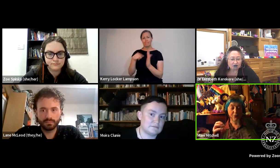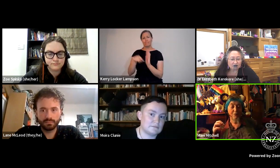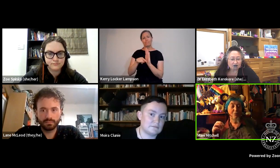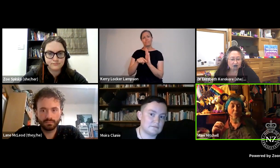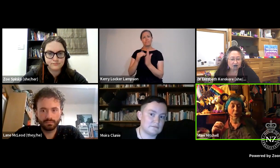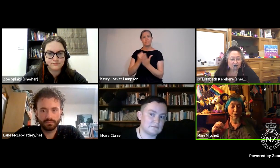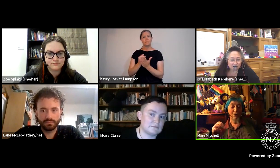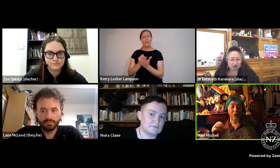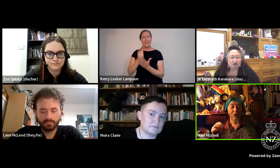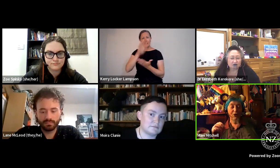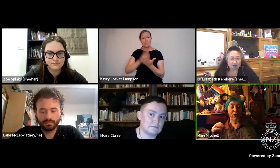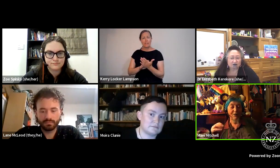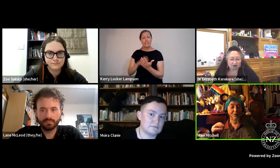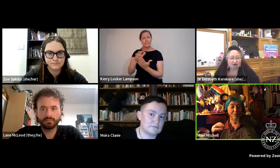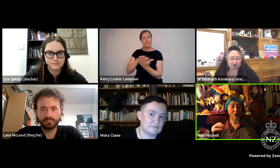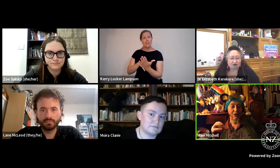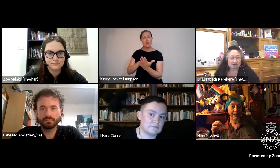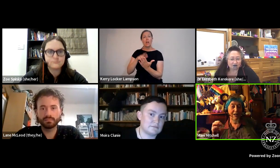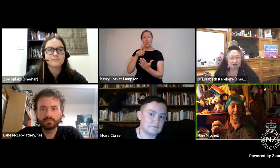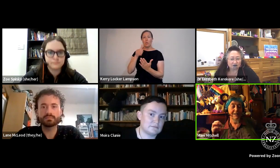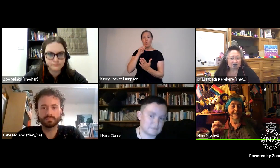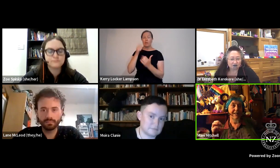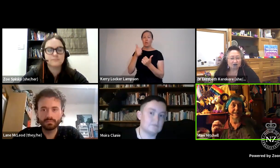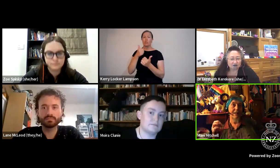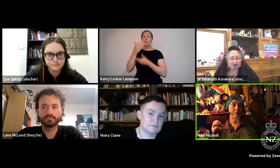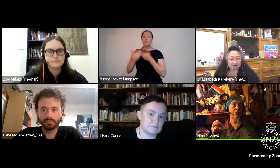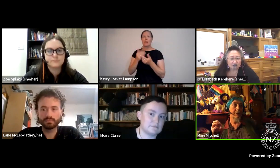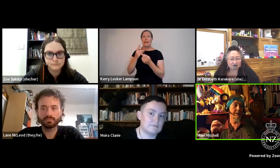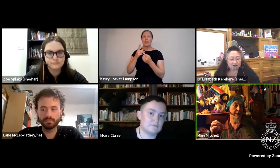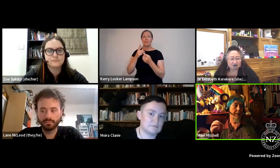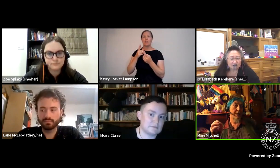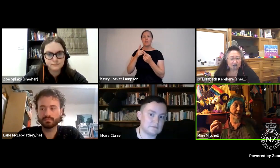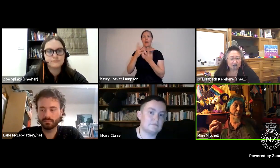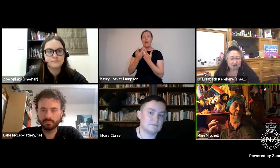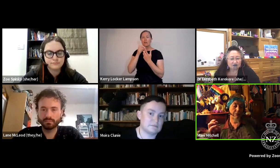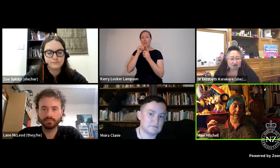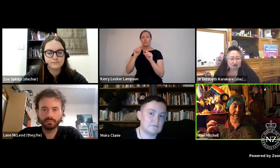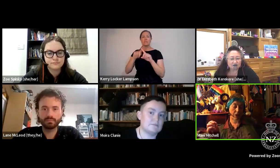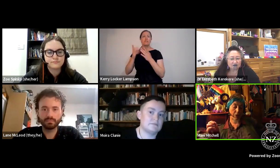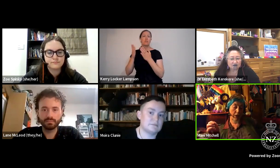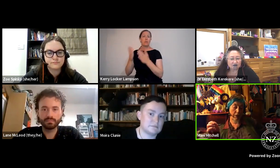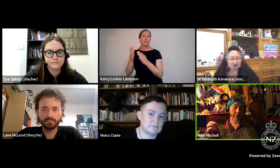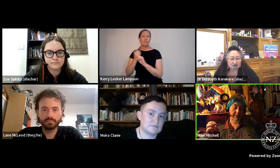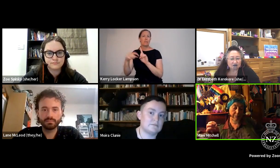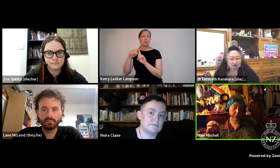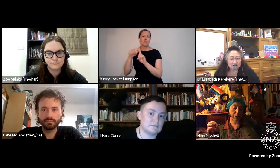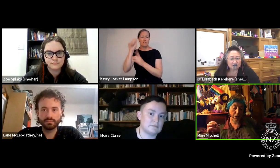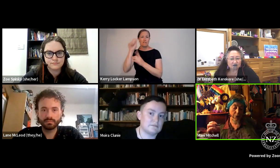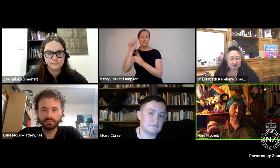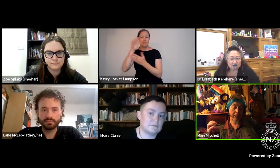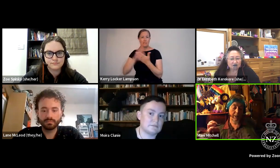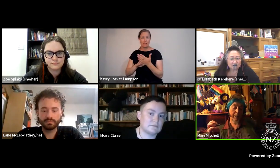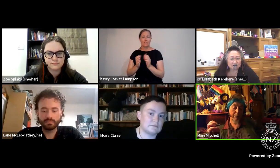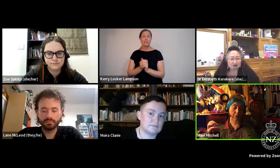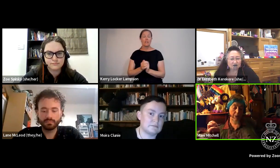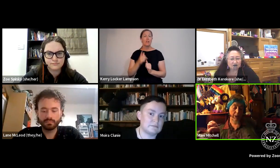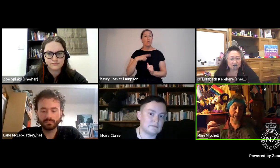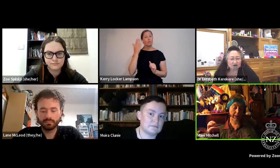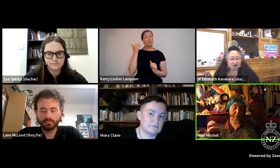tell them what it would look like to be good. And I just say that because a number of years ago I was in a hui